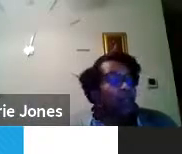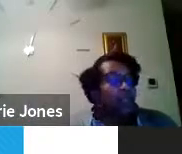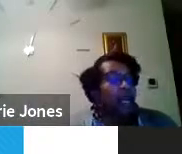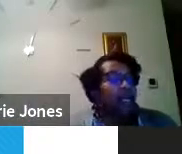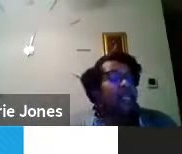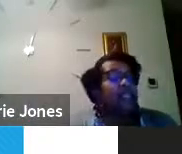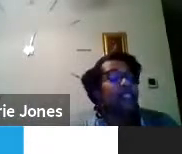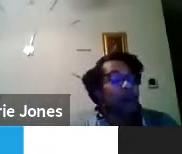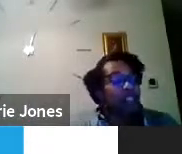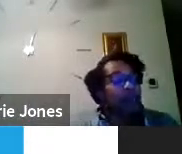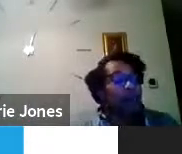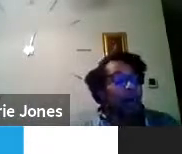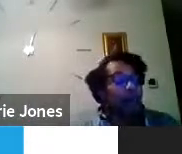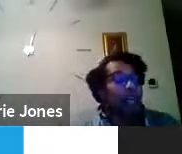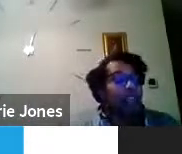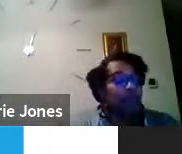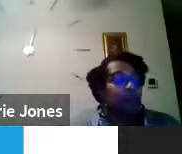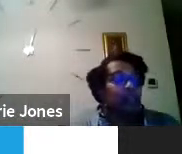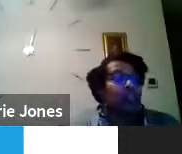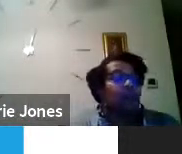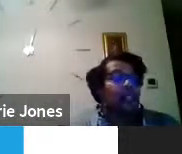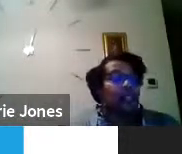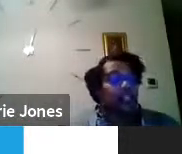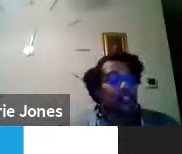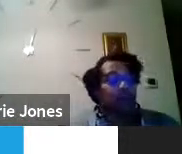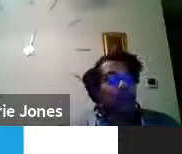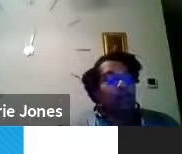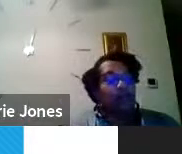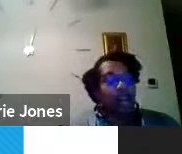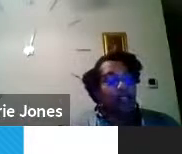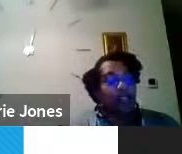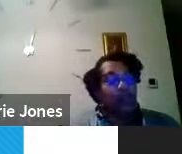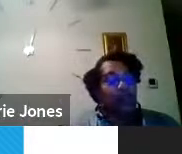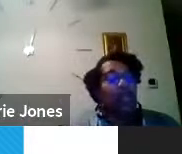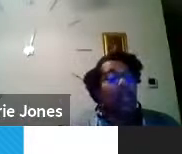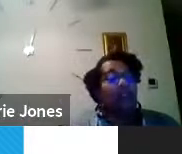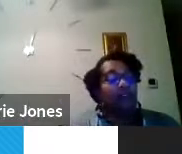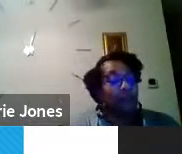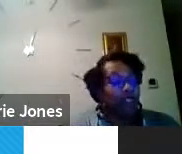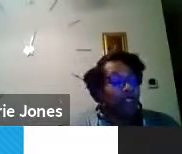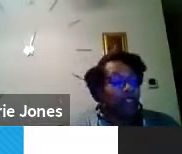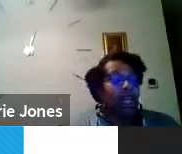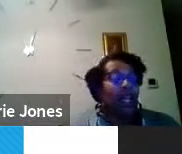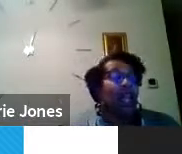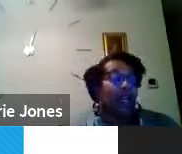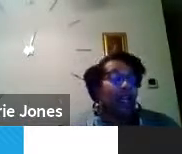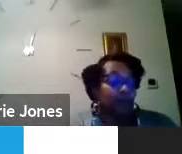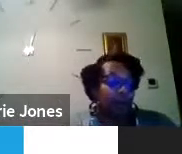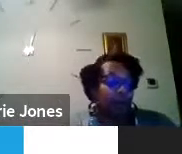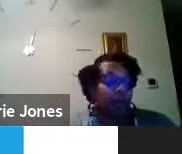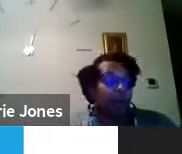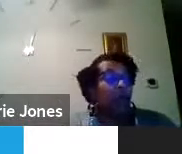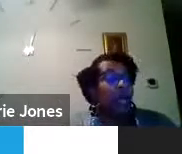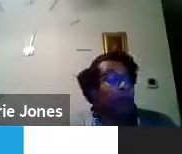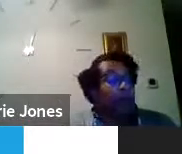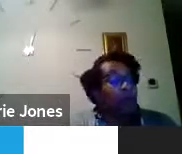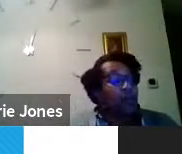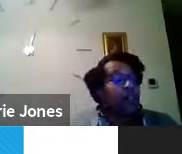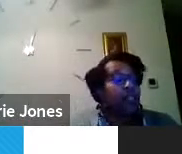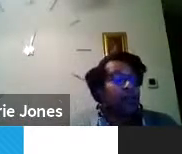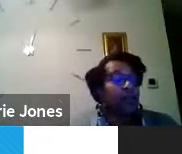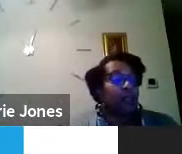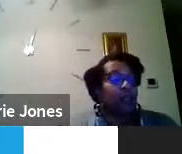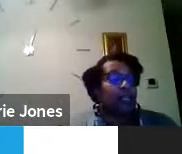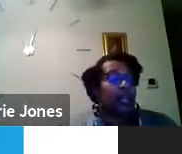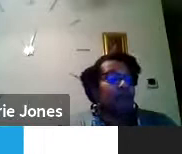dLCV will assign a subject matter expert to assist you and provide you with information and referral that will help you